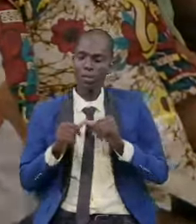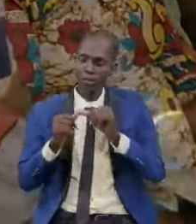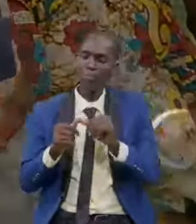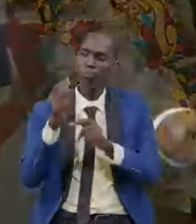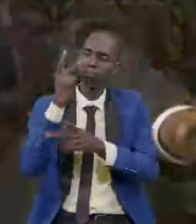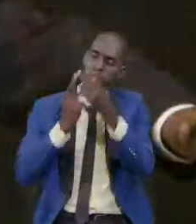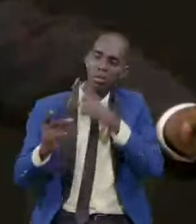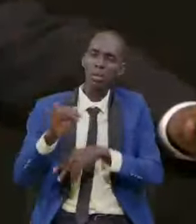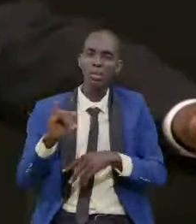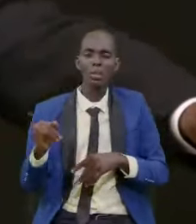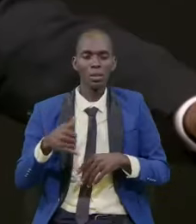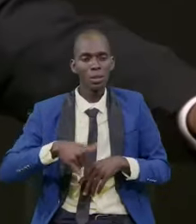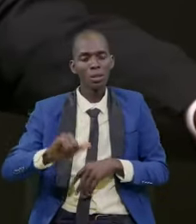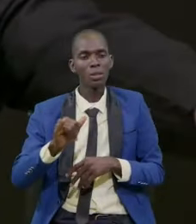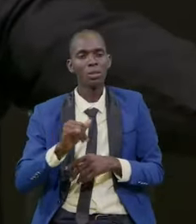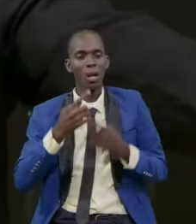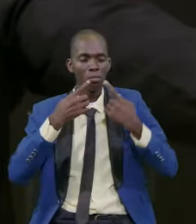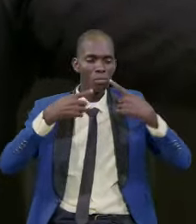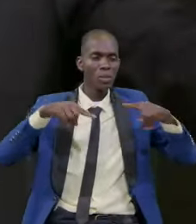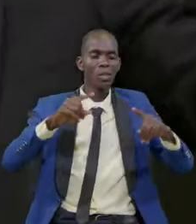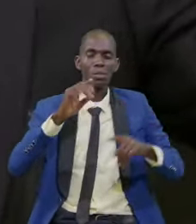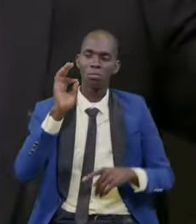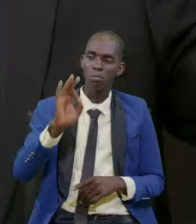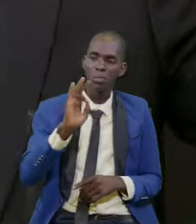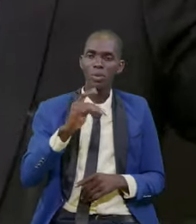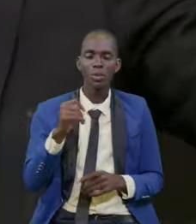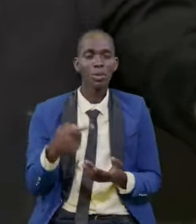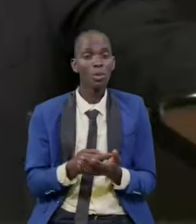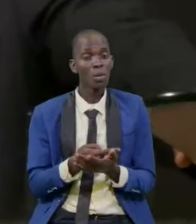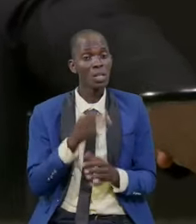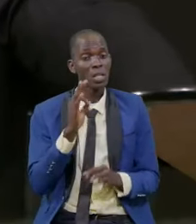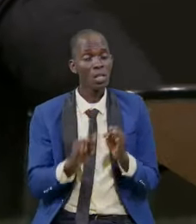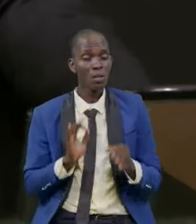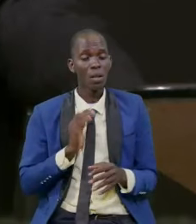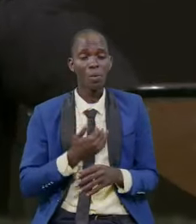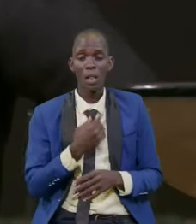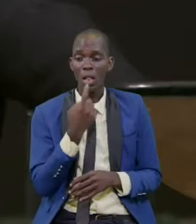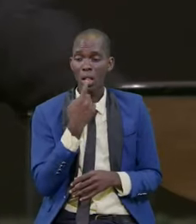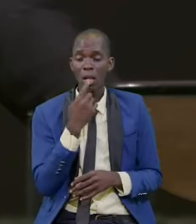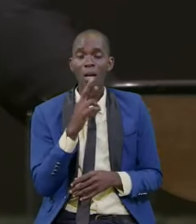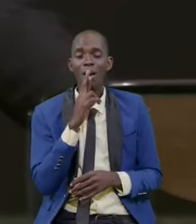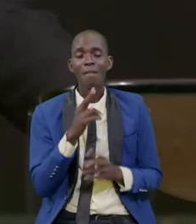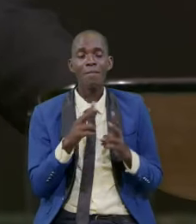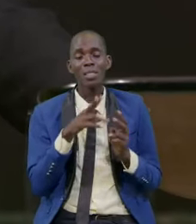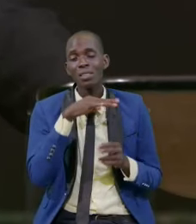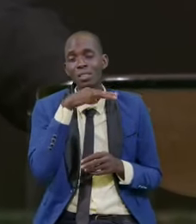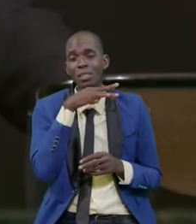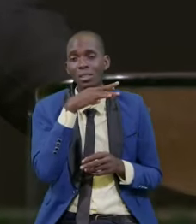on proclaiming the gospel? If our tongues are dirty,